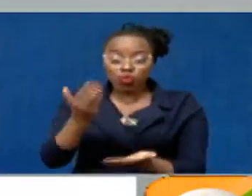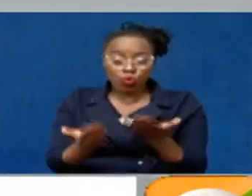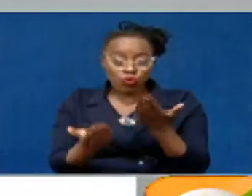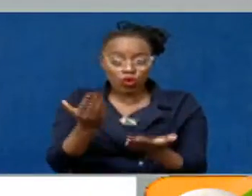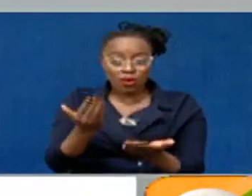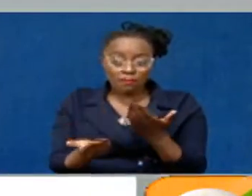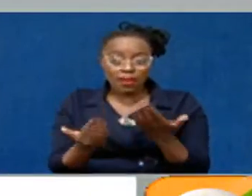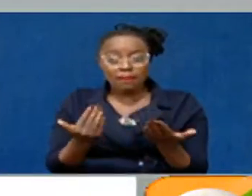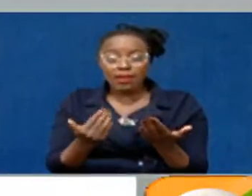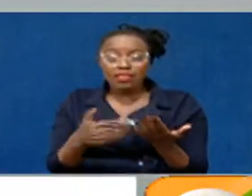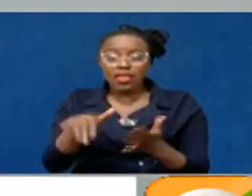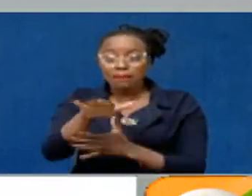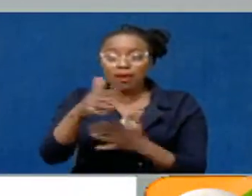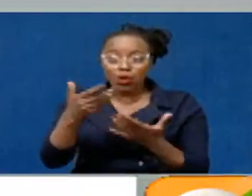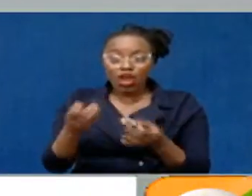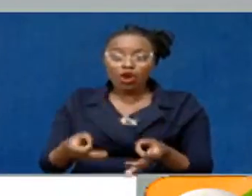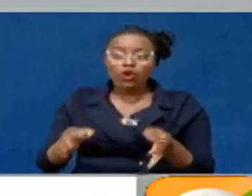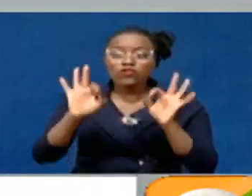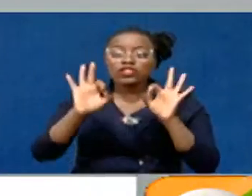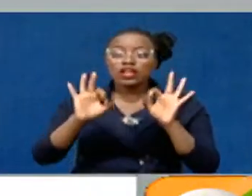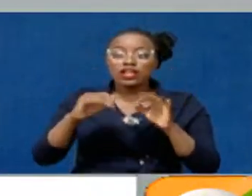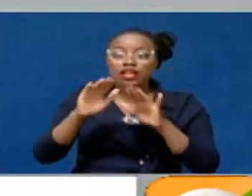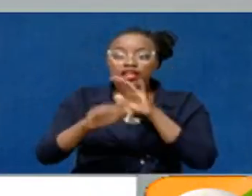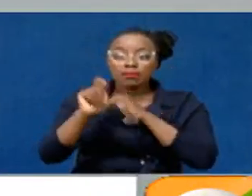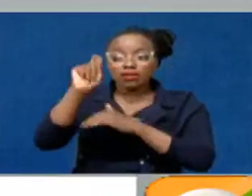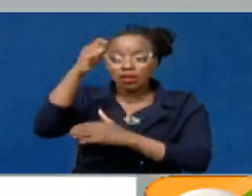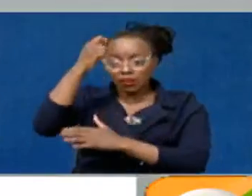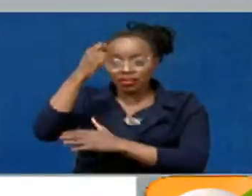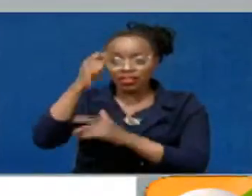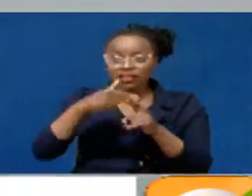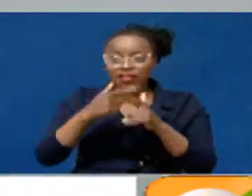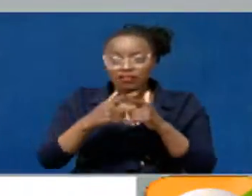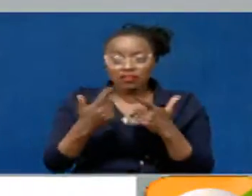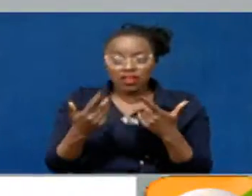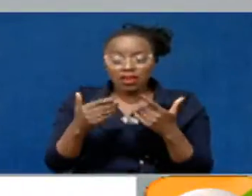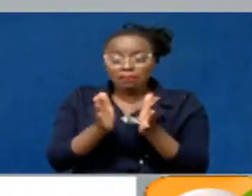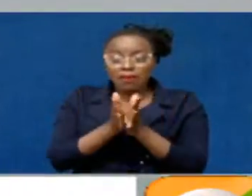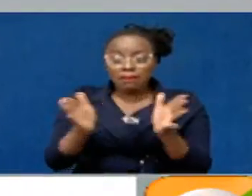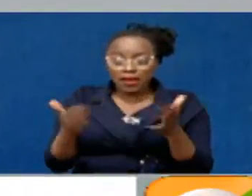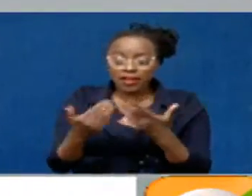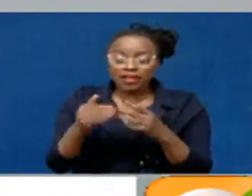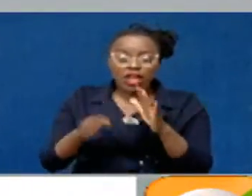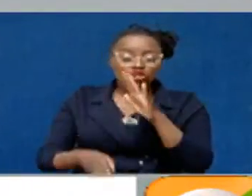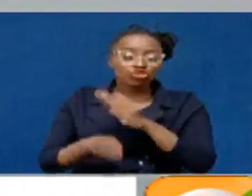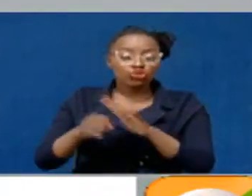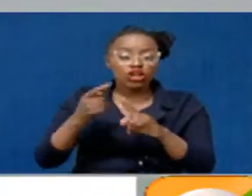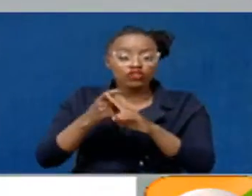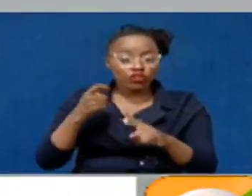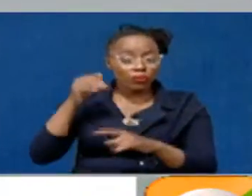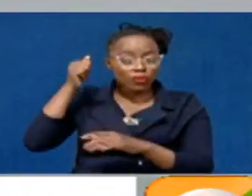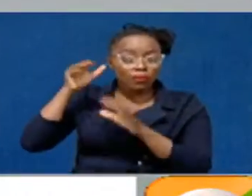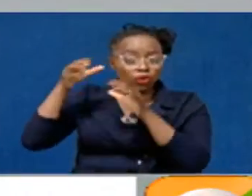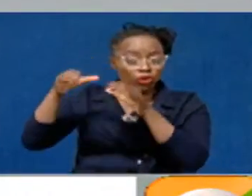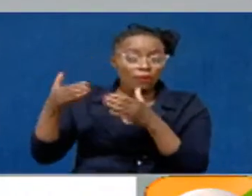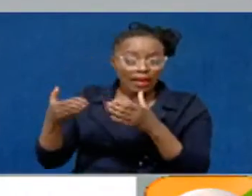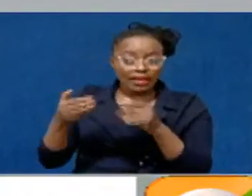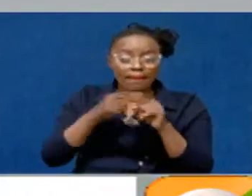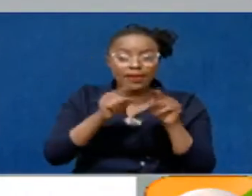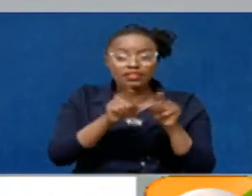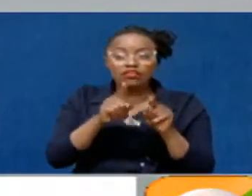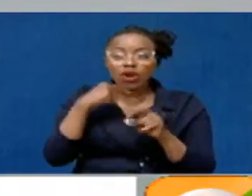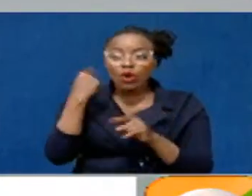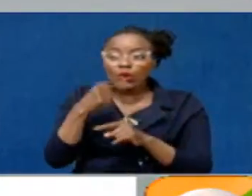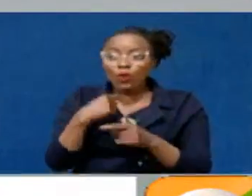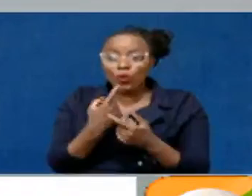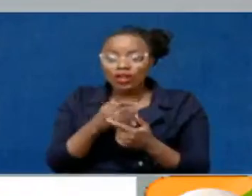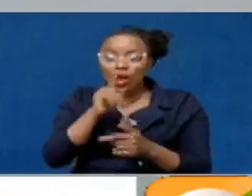that will be the platform when officially Deputy President William Ruto is probably kicked out of the party. But who says they'll go